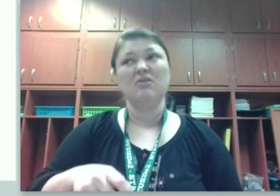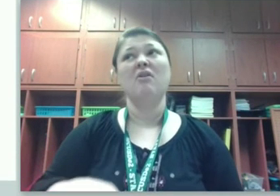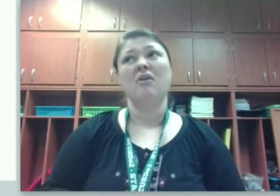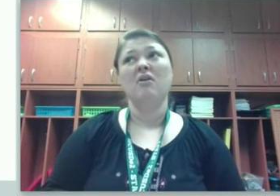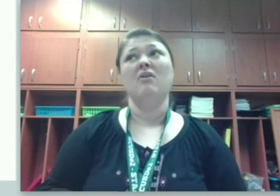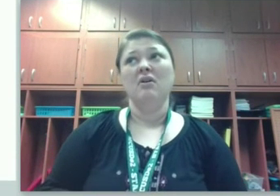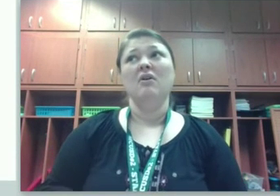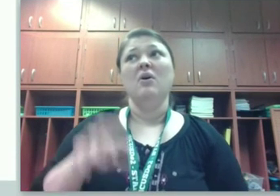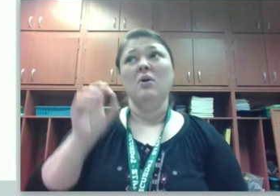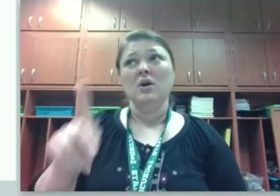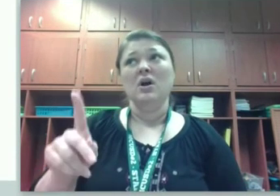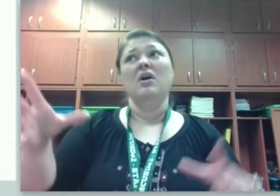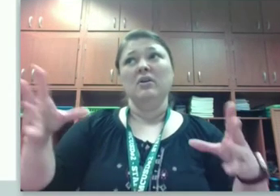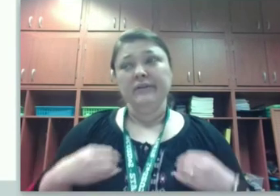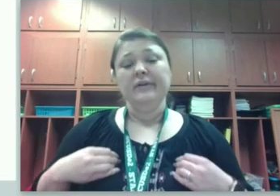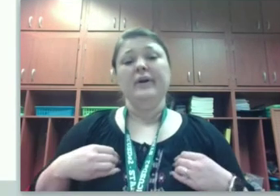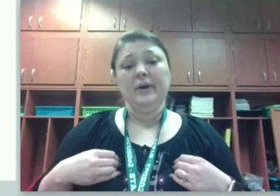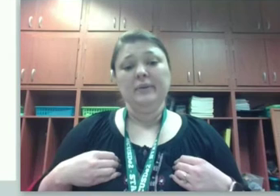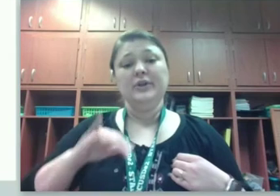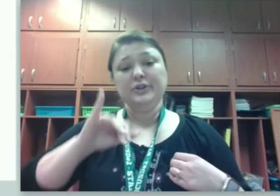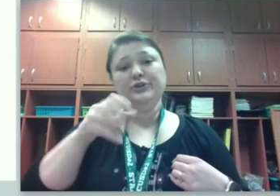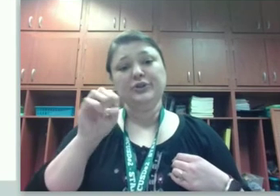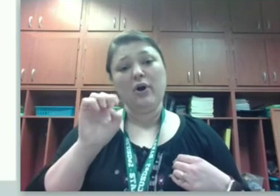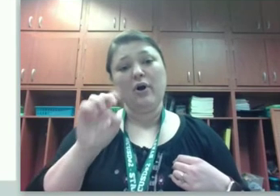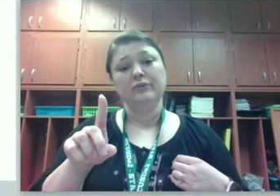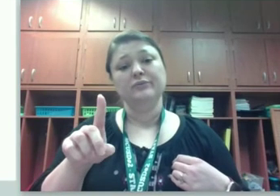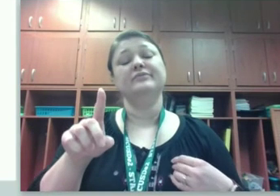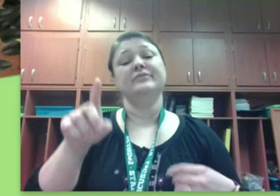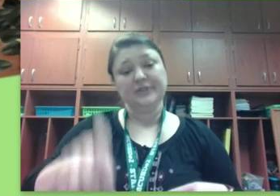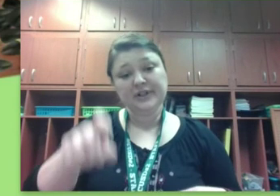all the other birds above him.